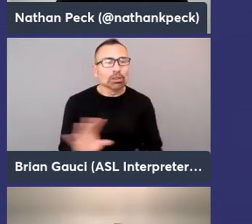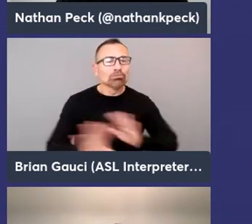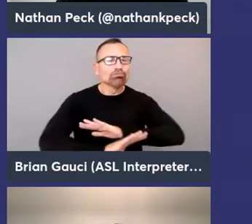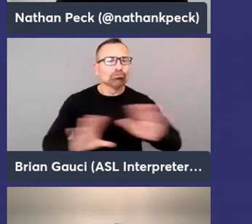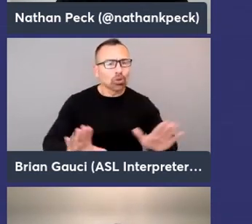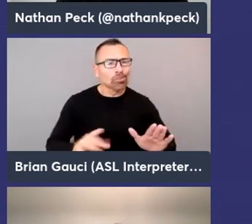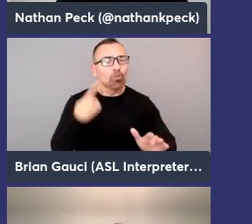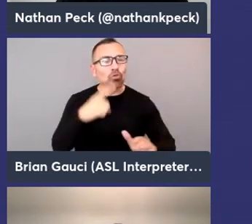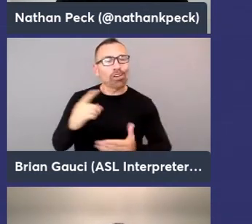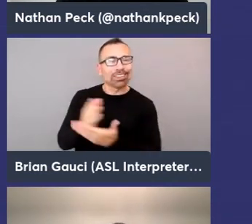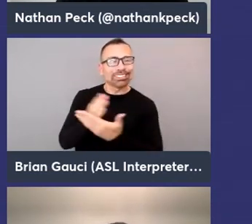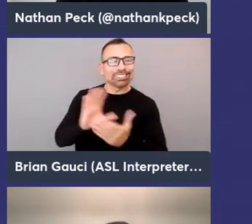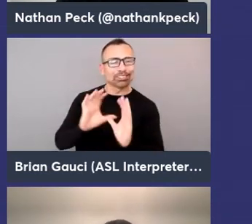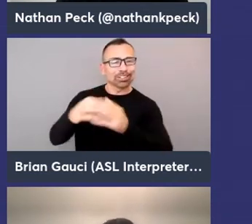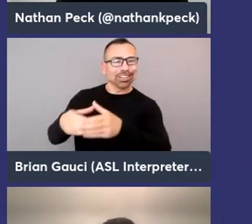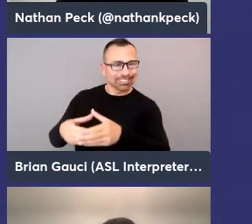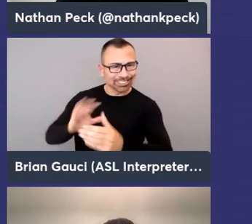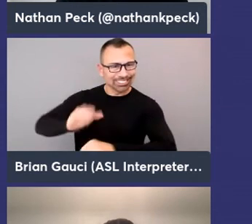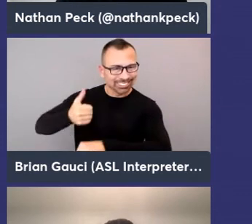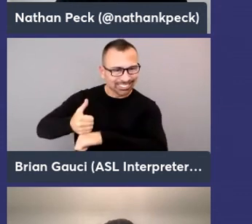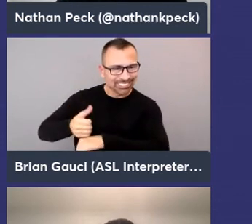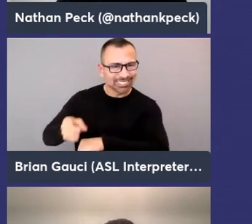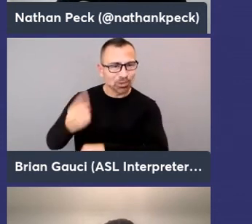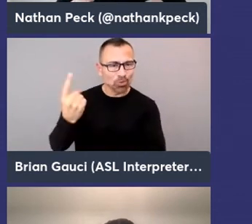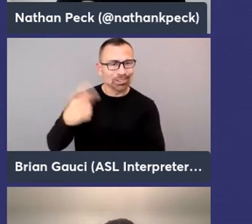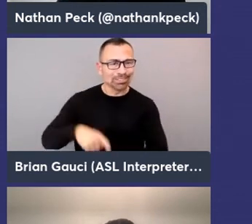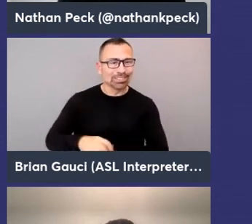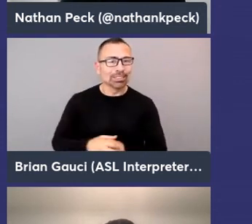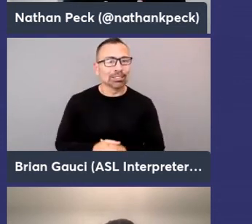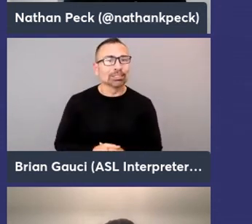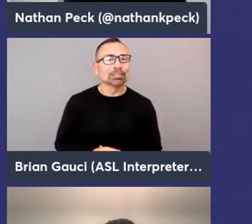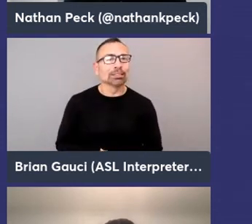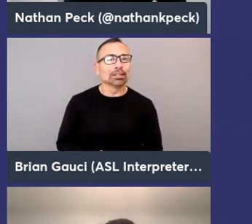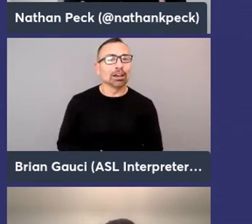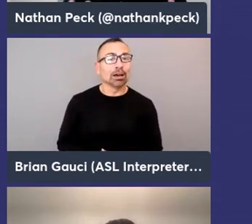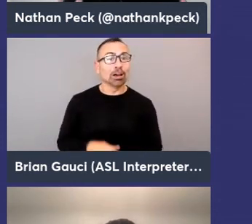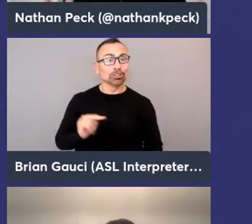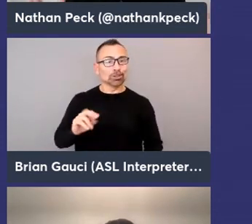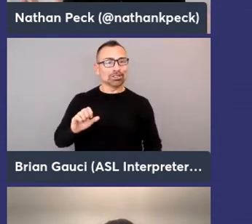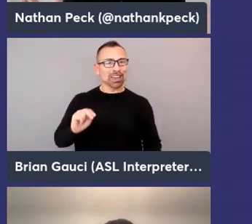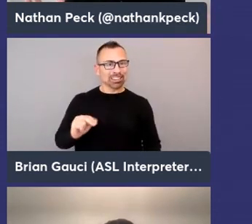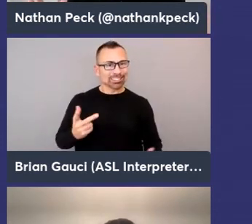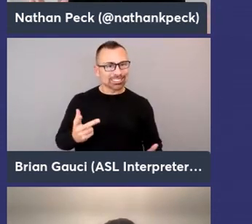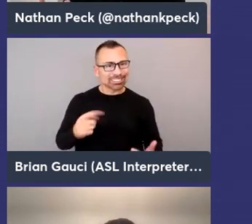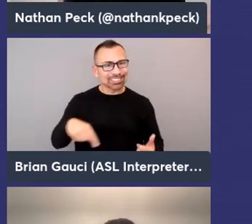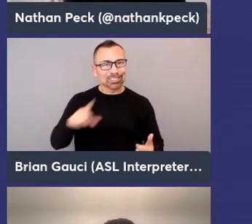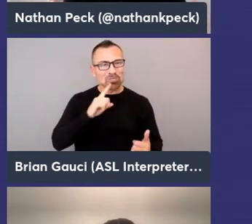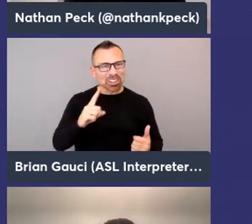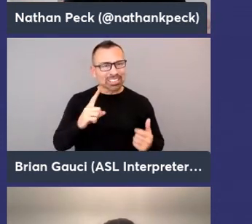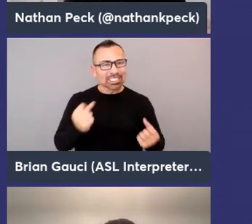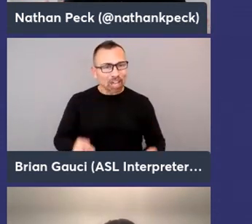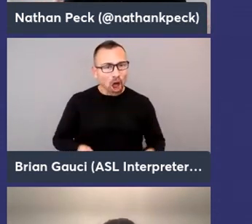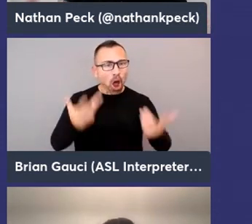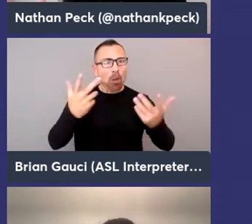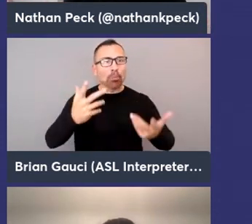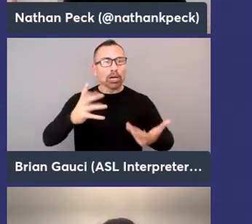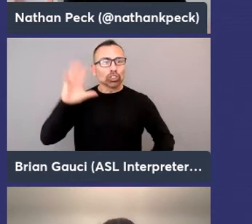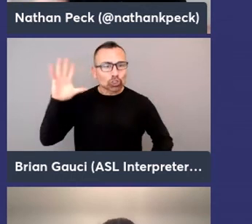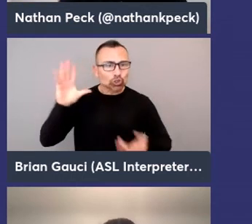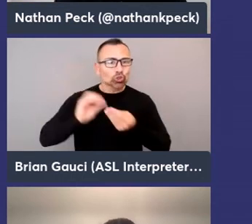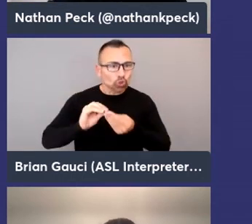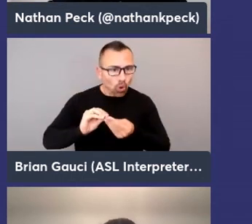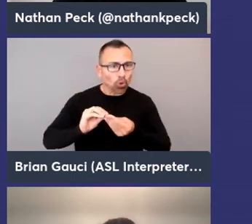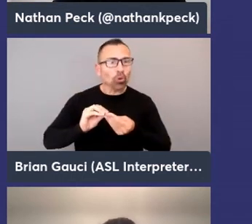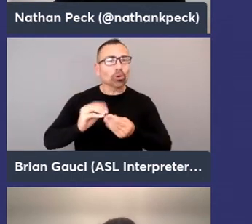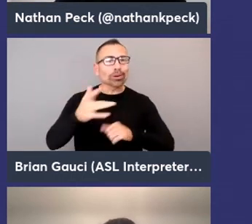the shared cluster. So the auto scaling policy is just how much total capacity do I want to share across all